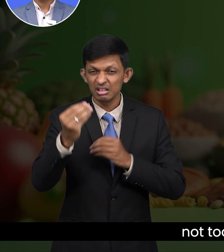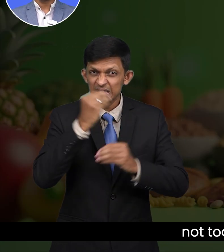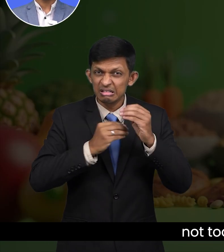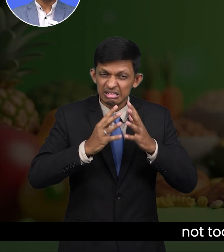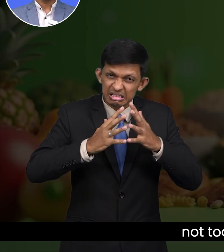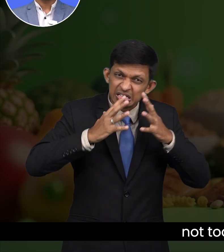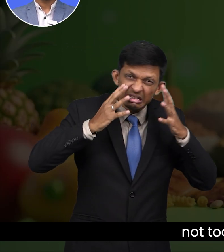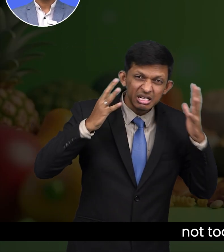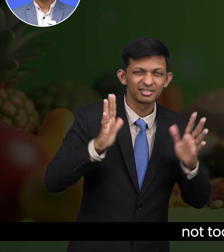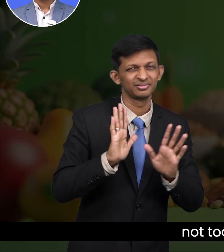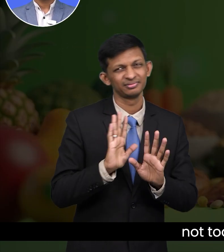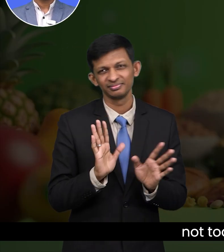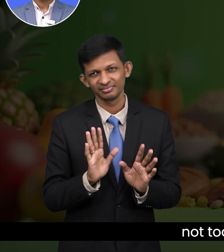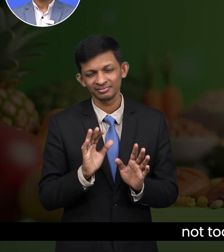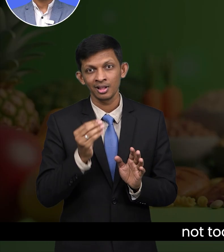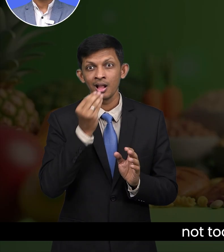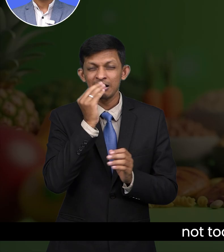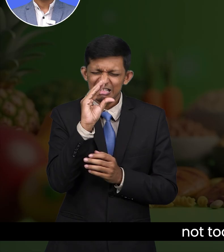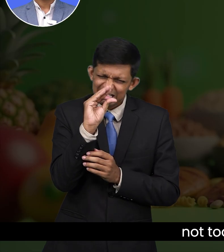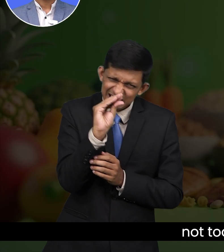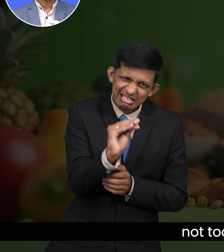much, not too little.